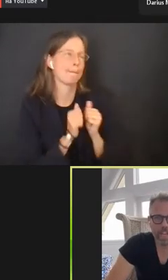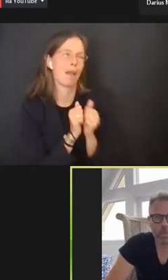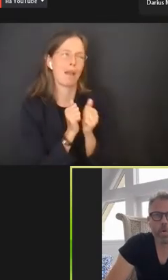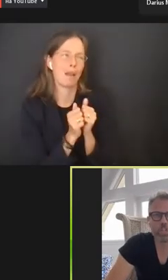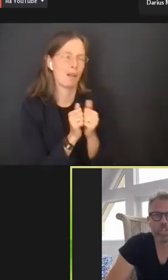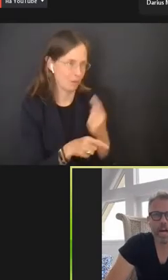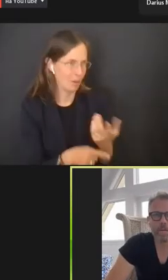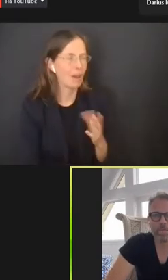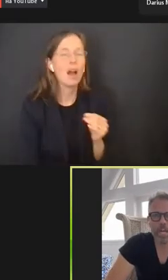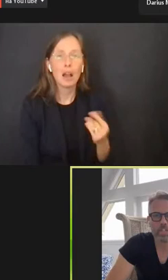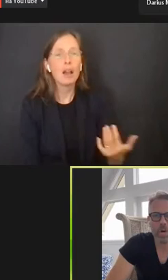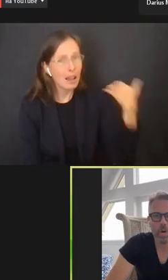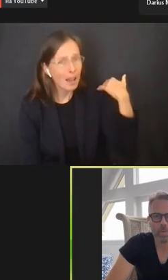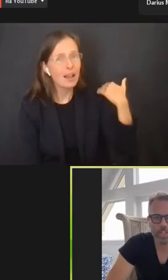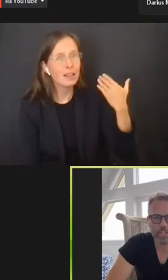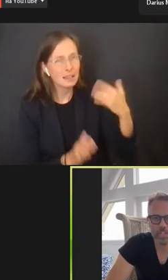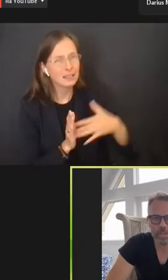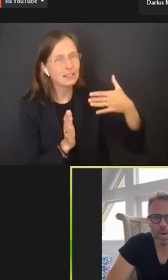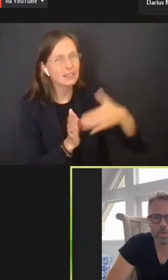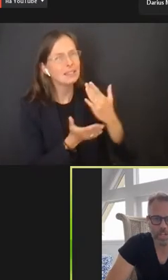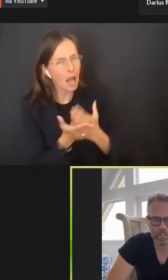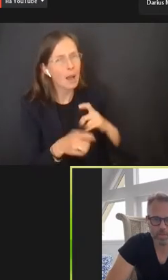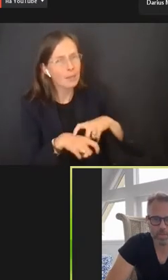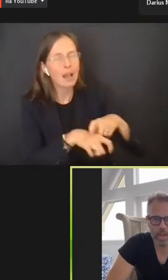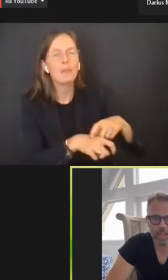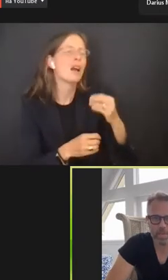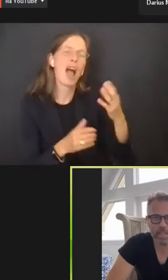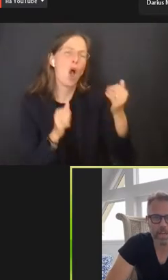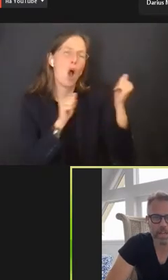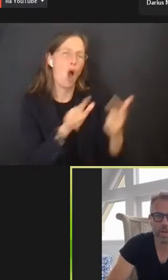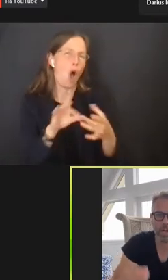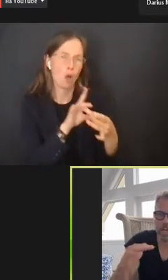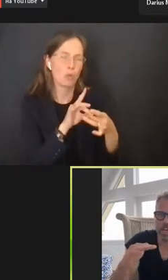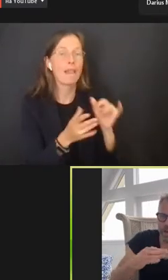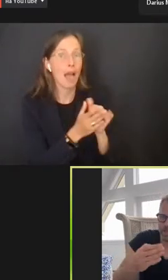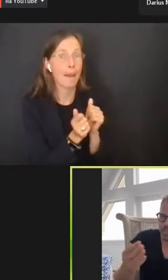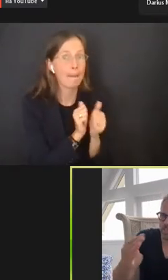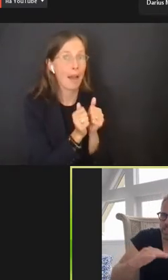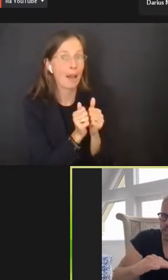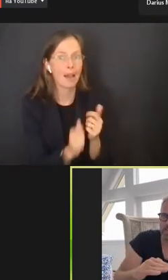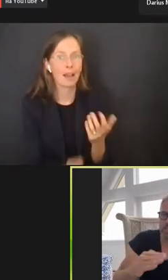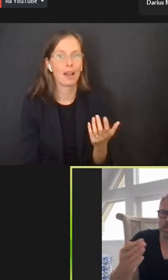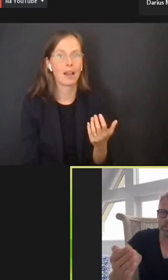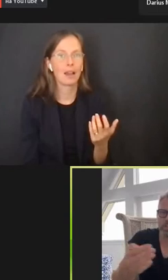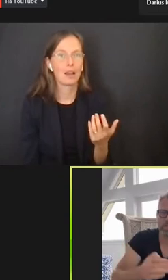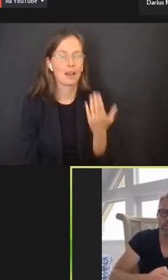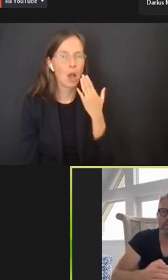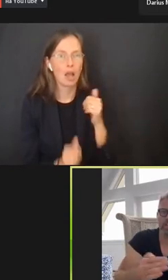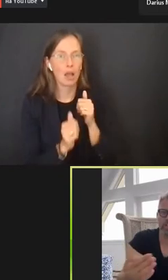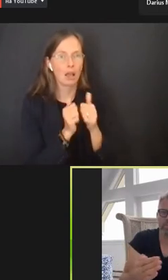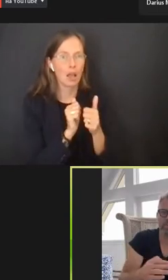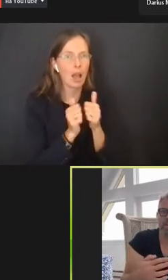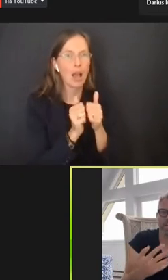And there were times in all relationships where that can be like, where competition can kind of merge and